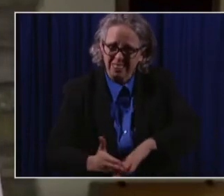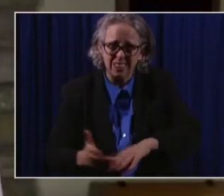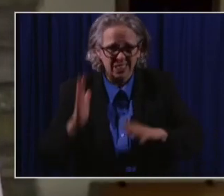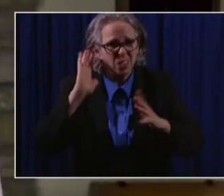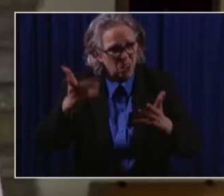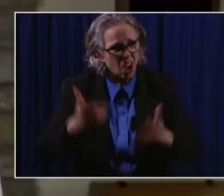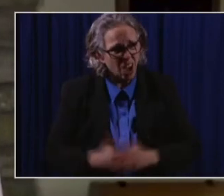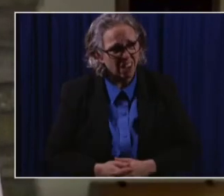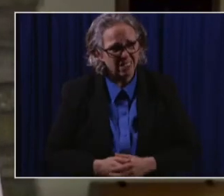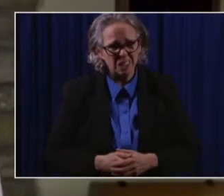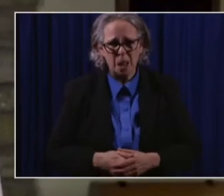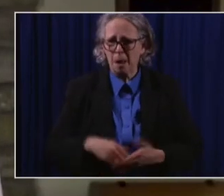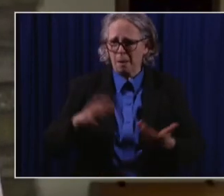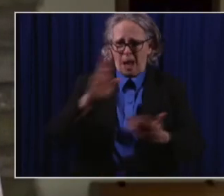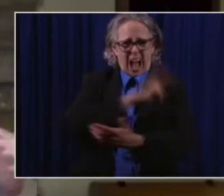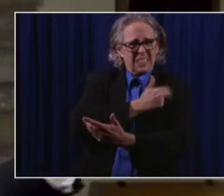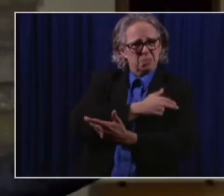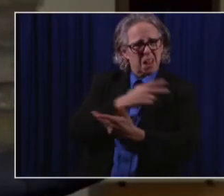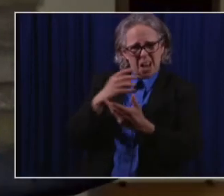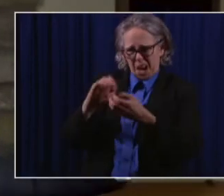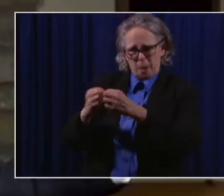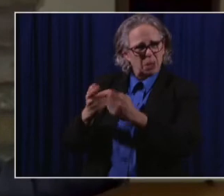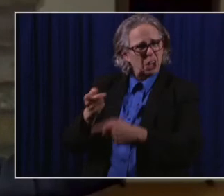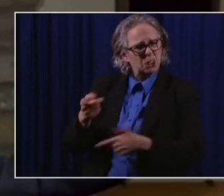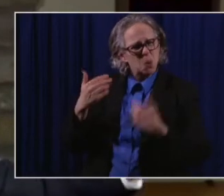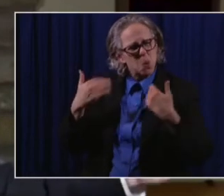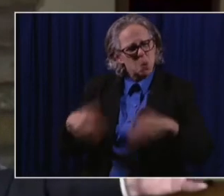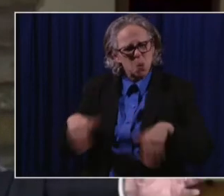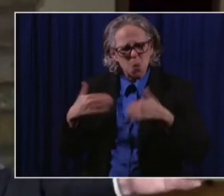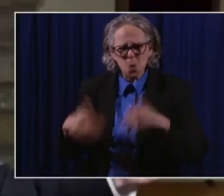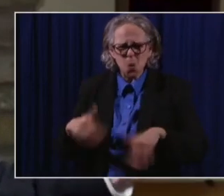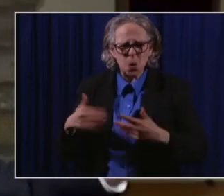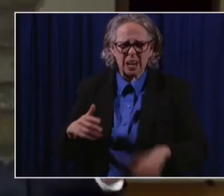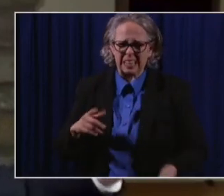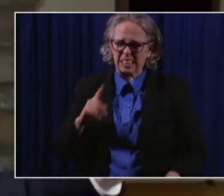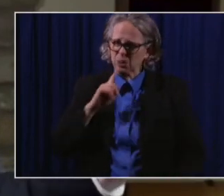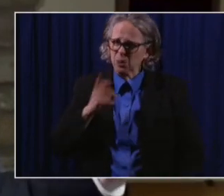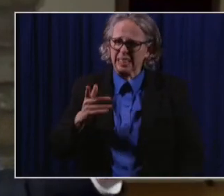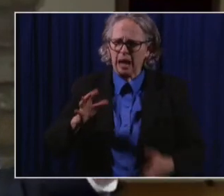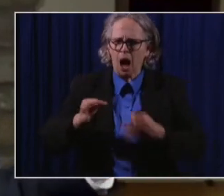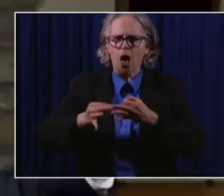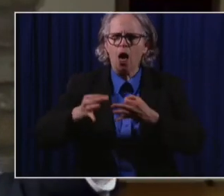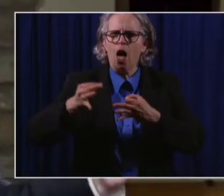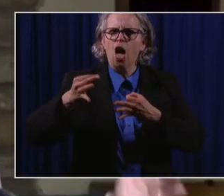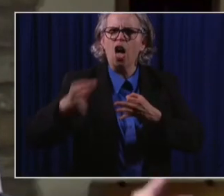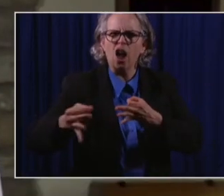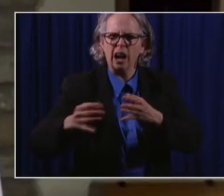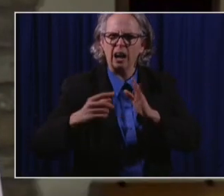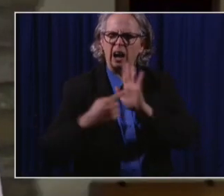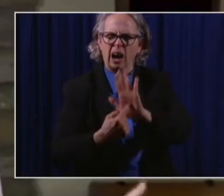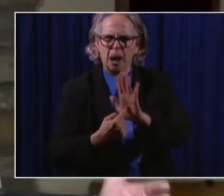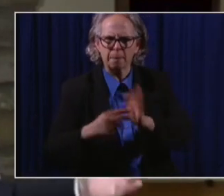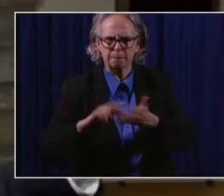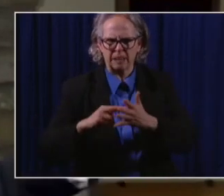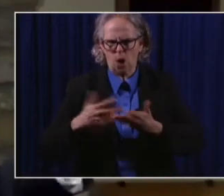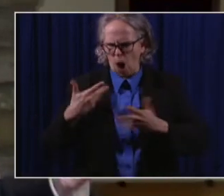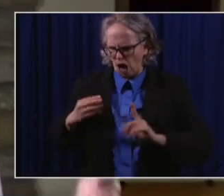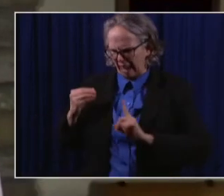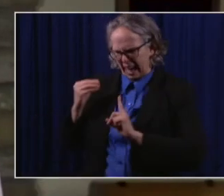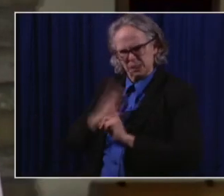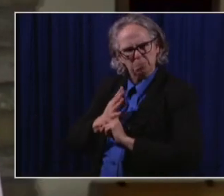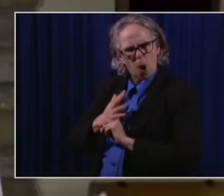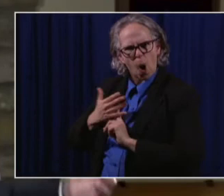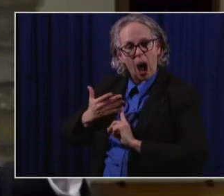but going into hospital is pretty far along. I mean, you've been exposed, and then you've come up with symptoms usually, and then